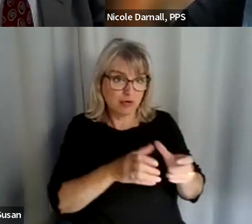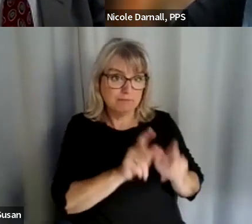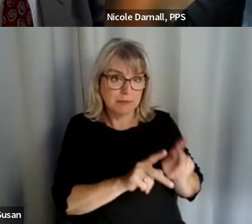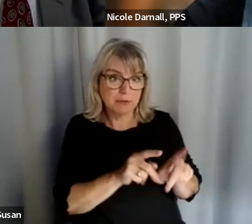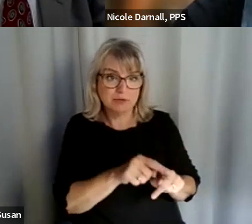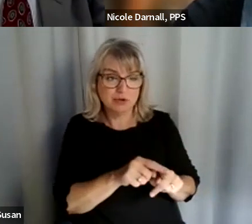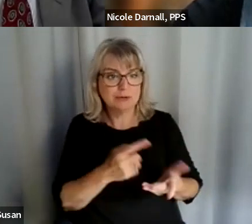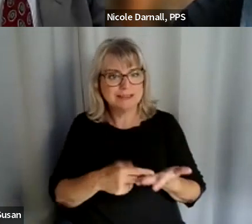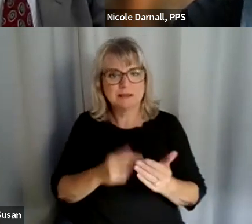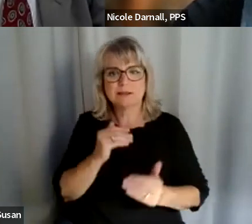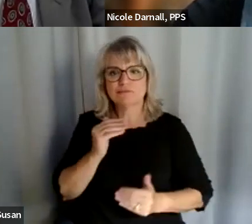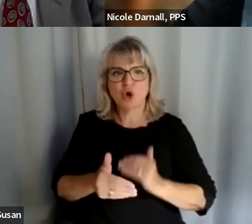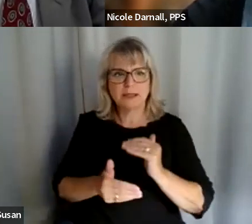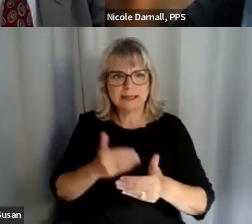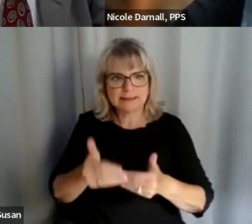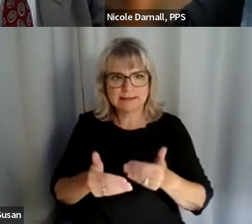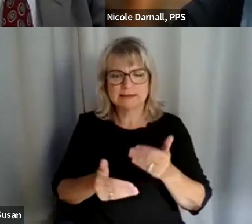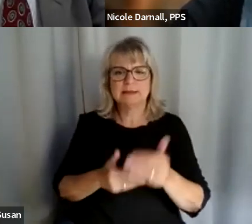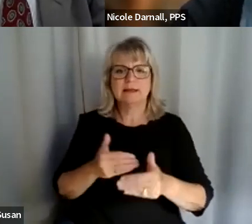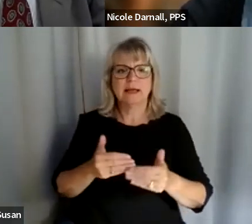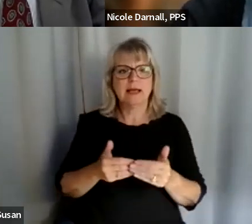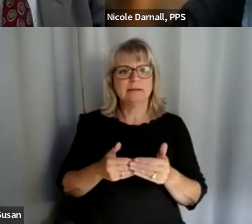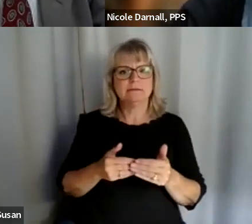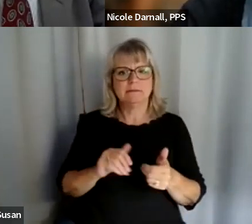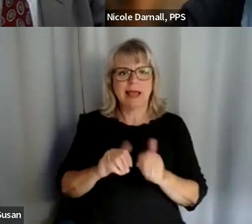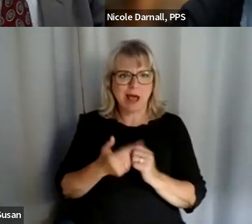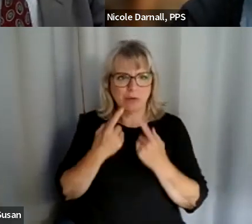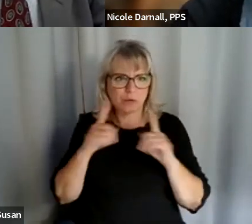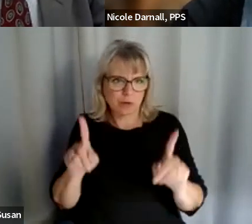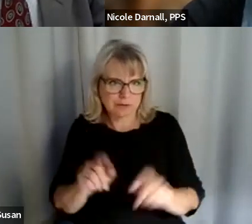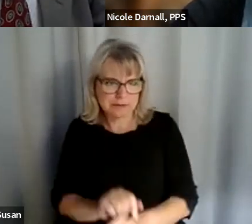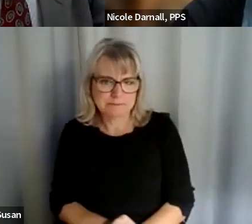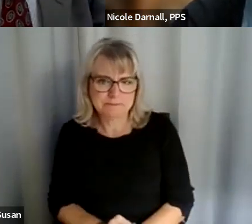about process and procedures to make this thing work.